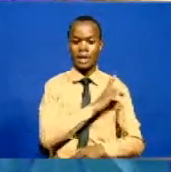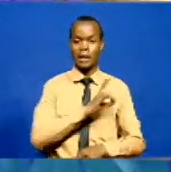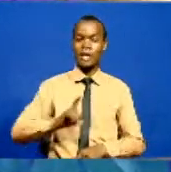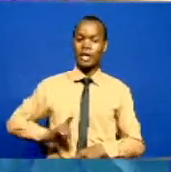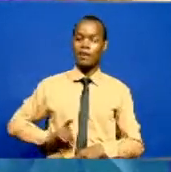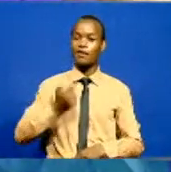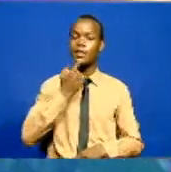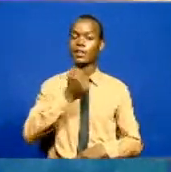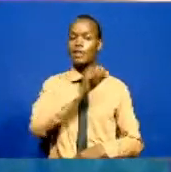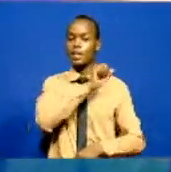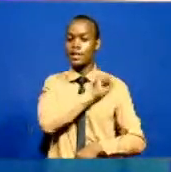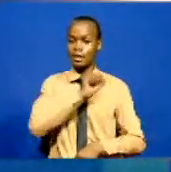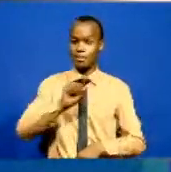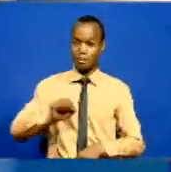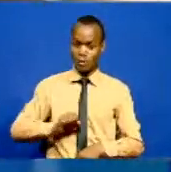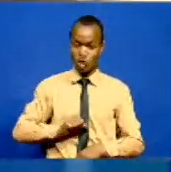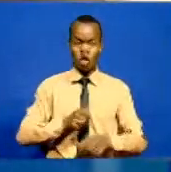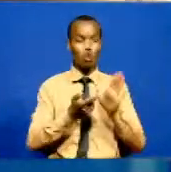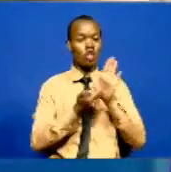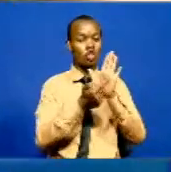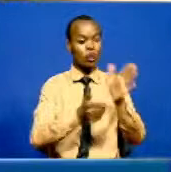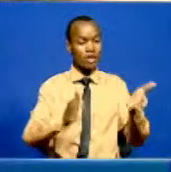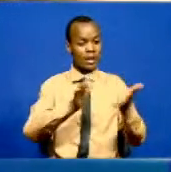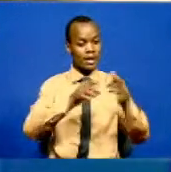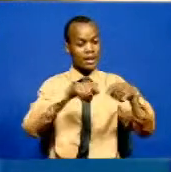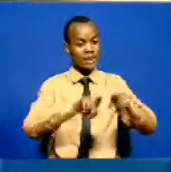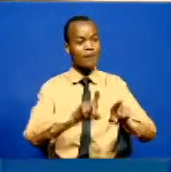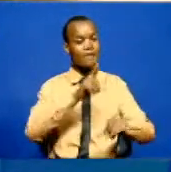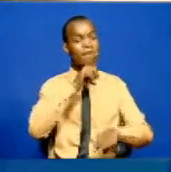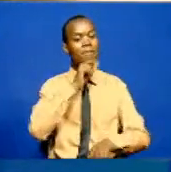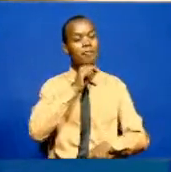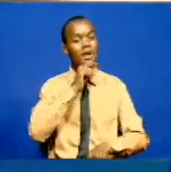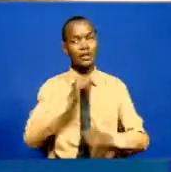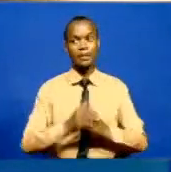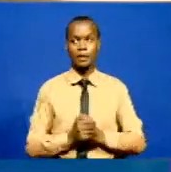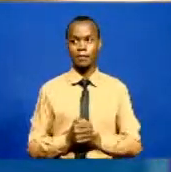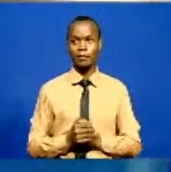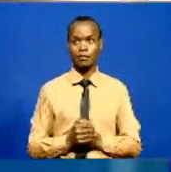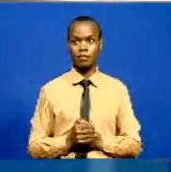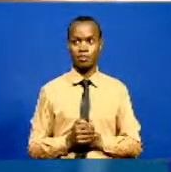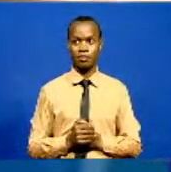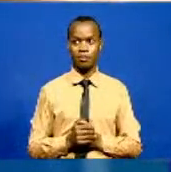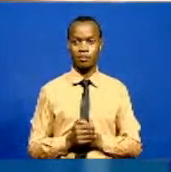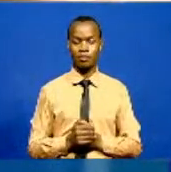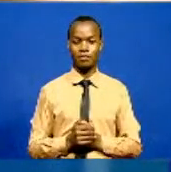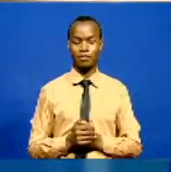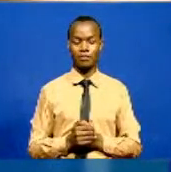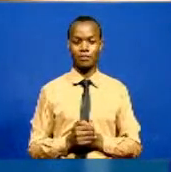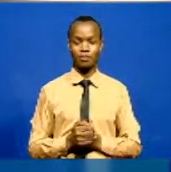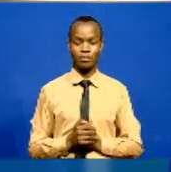Solomon, prove yourself a man. Kiswahili kinasema, chionyeshe mwanaume.